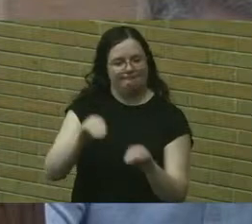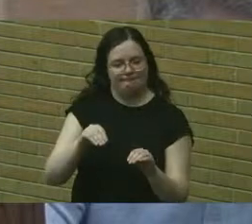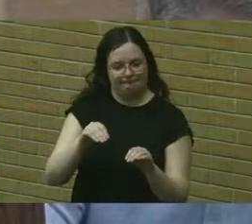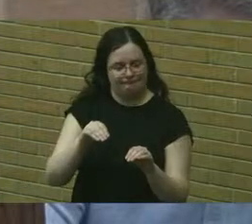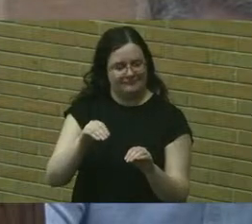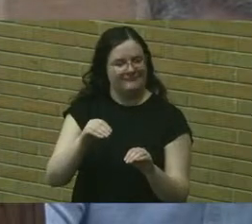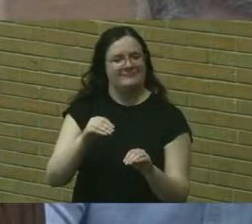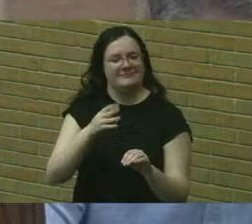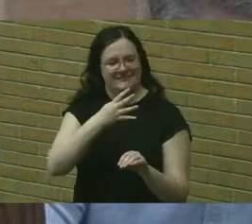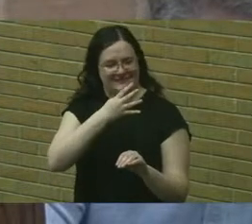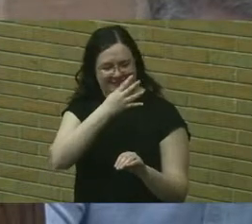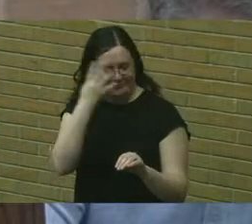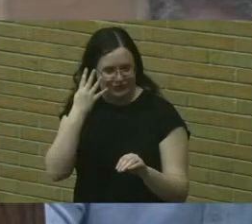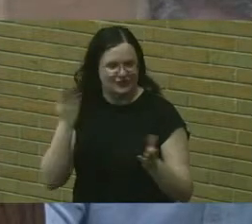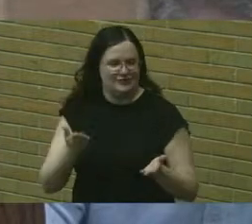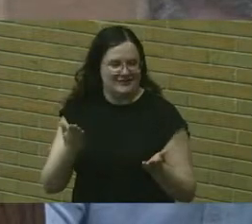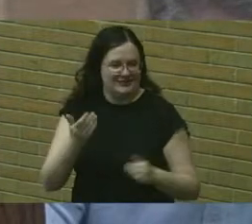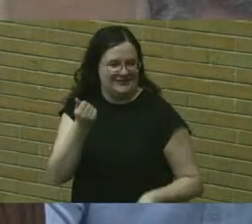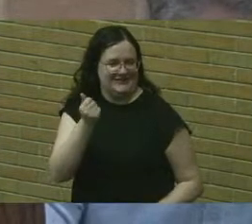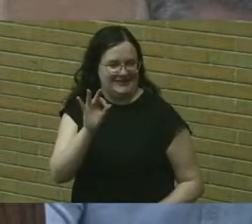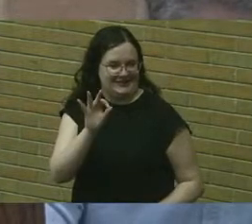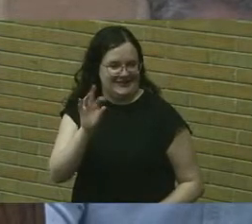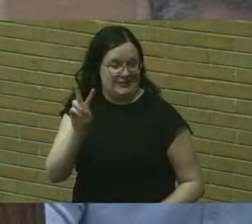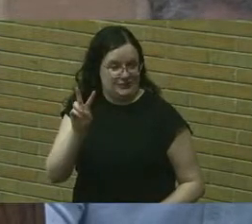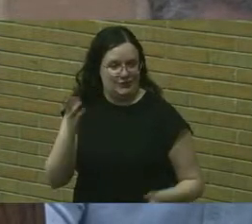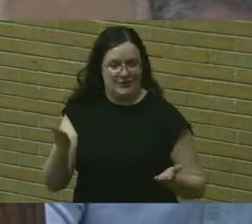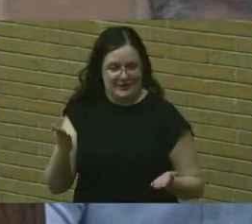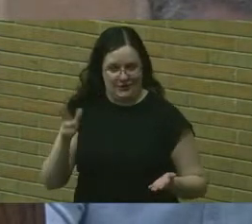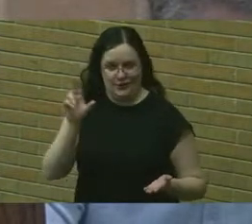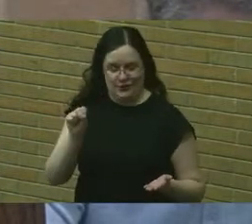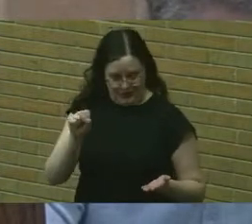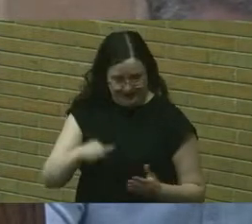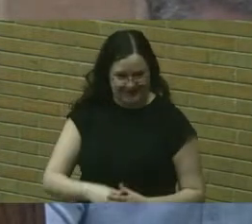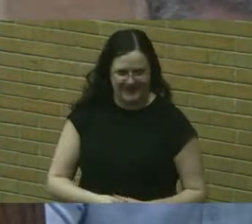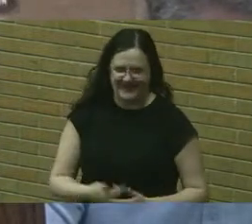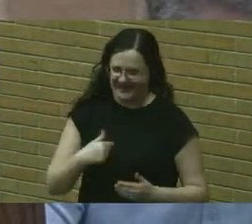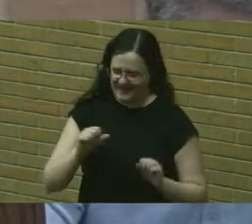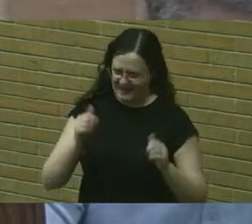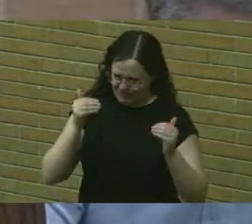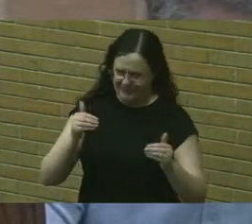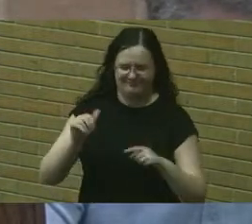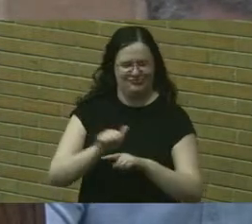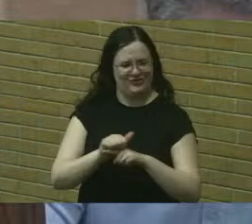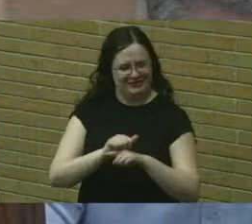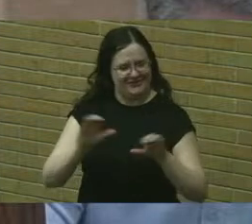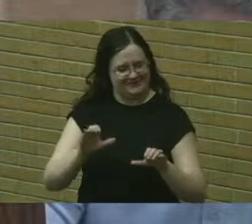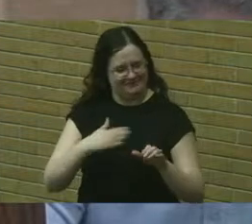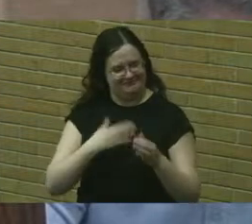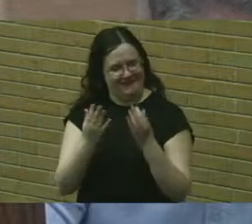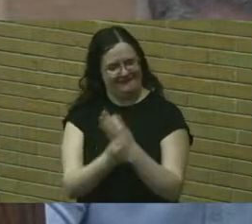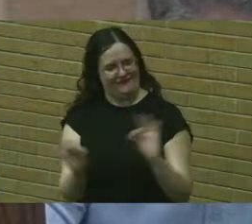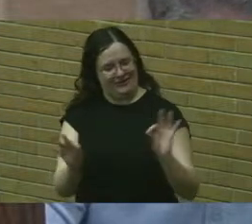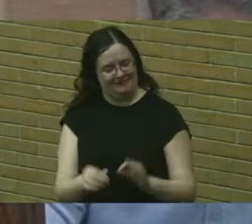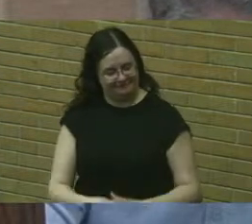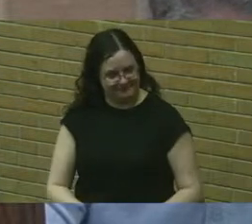States of America and practice my freedom, whatever that term